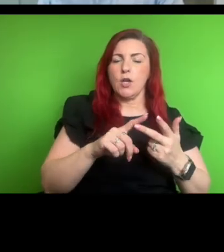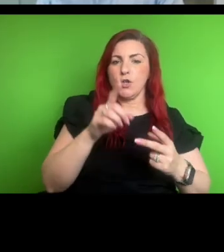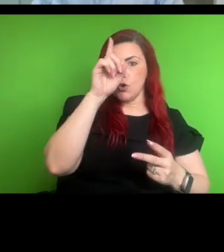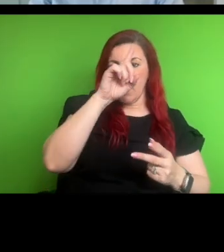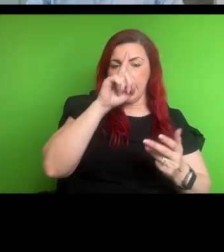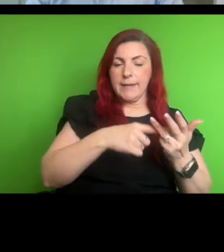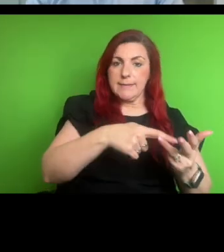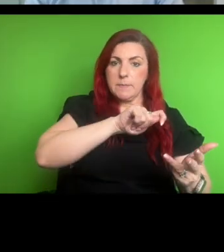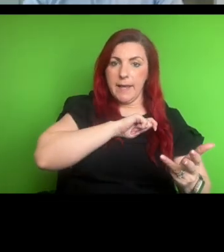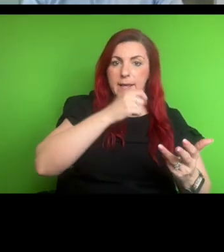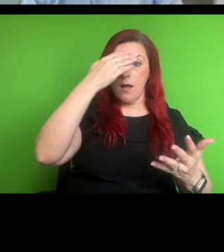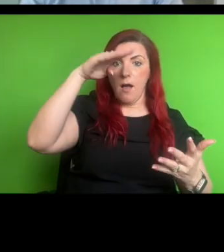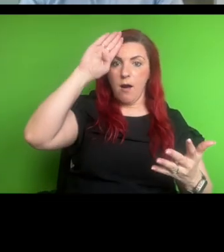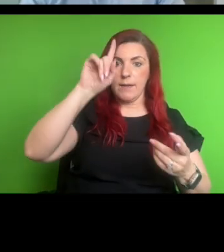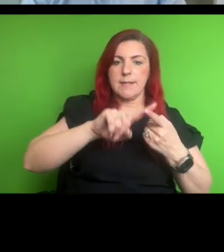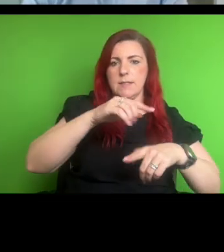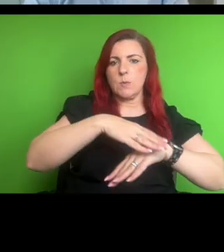The members of the